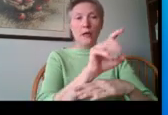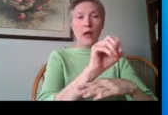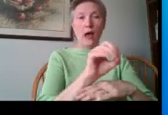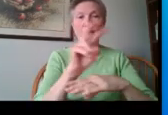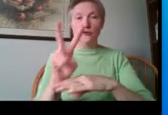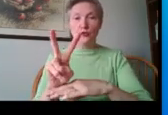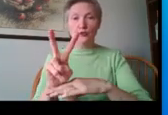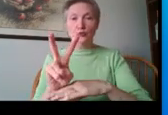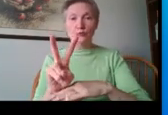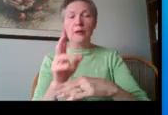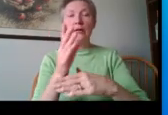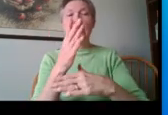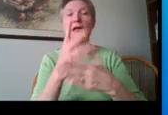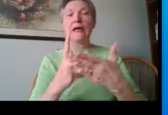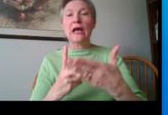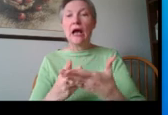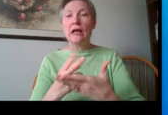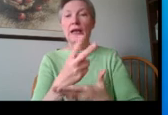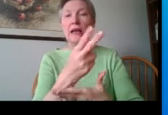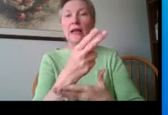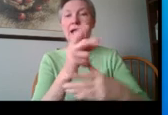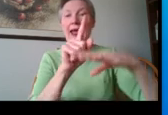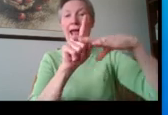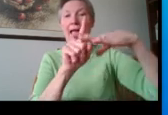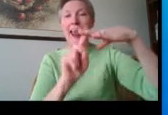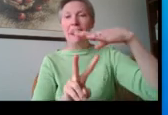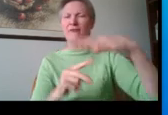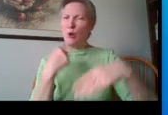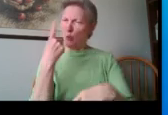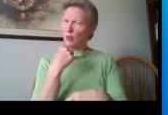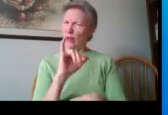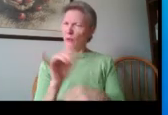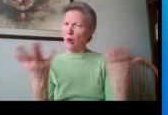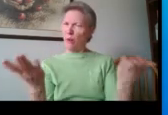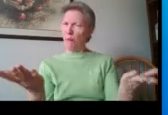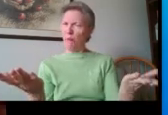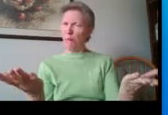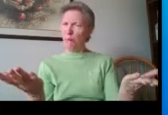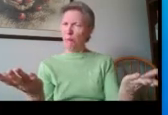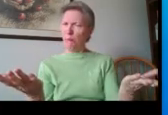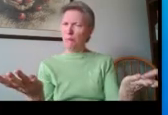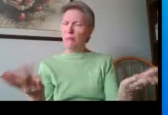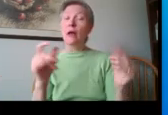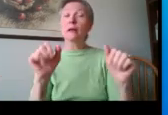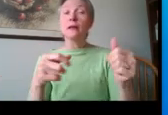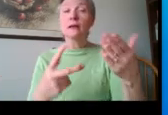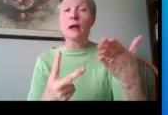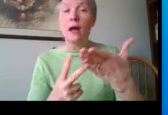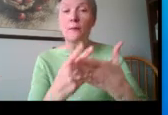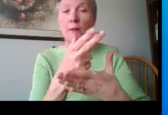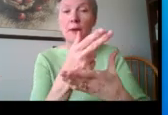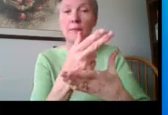in half. So how could this look? So So I can cut it this